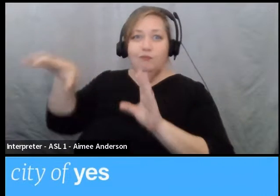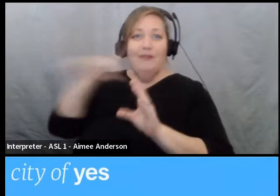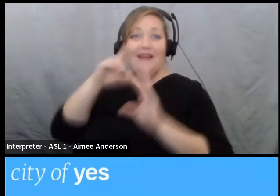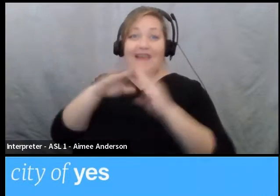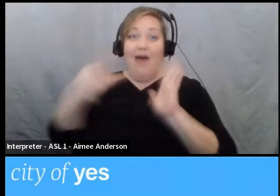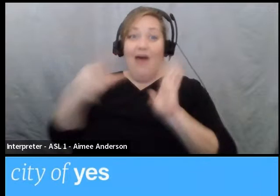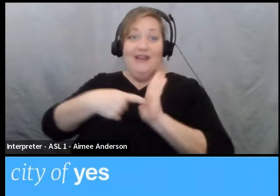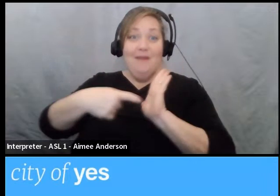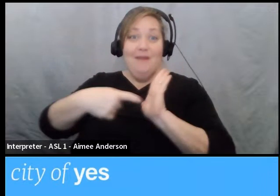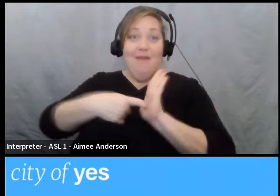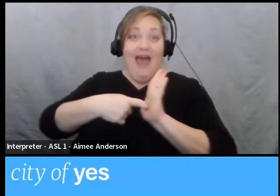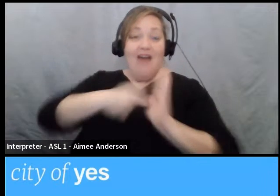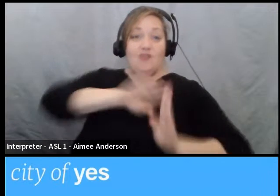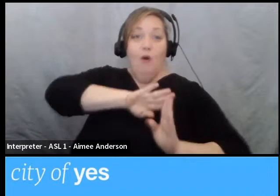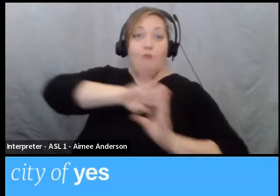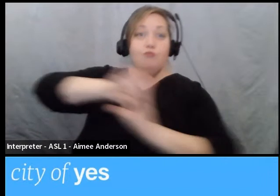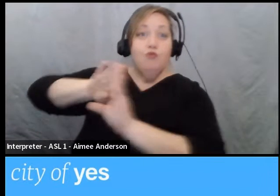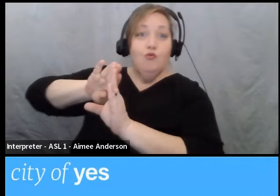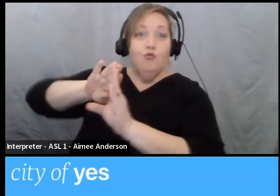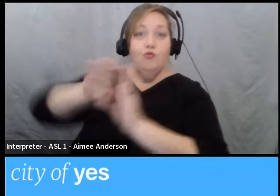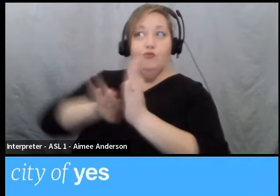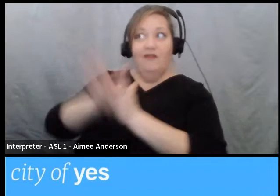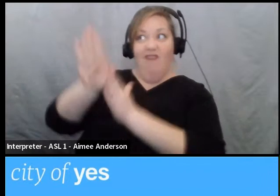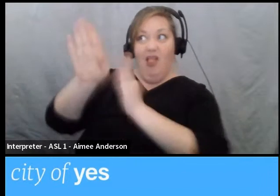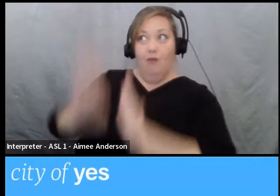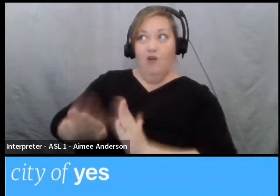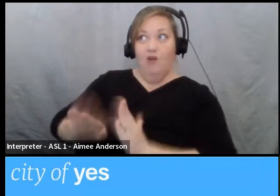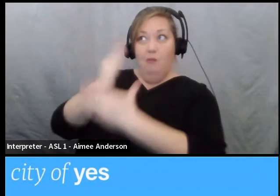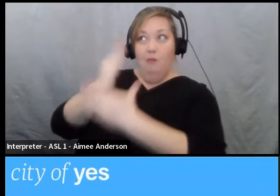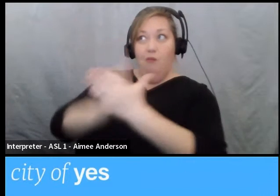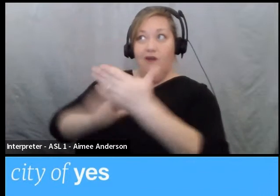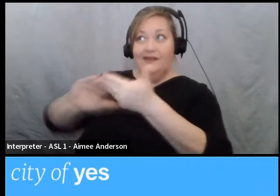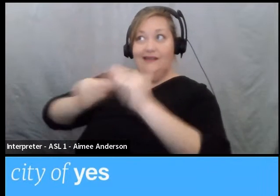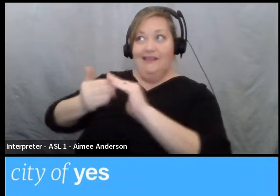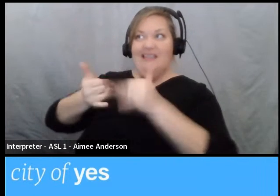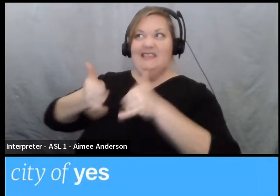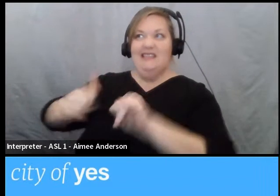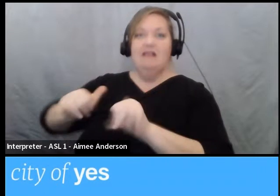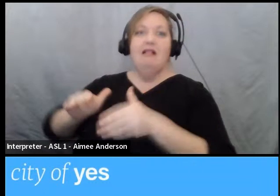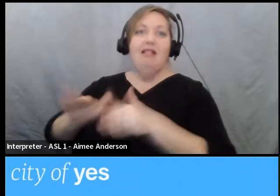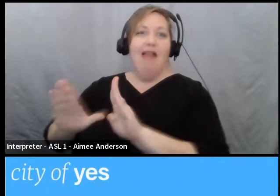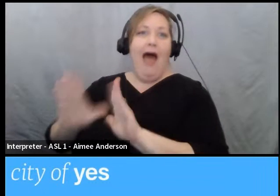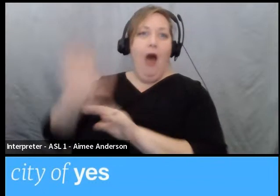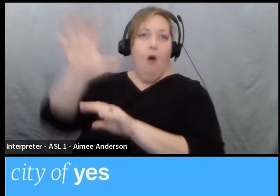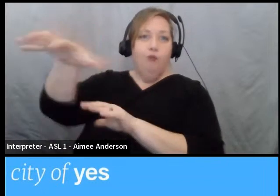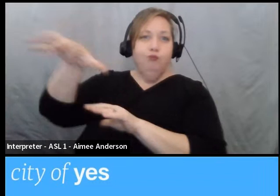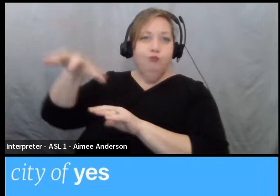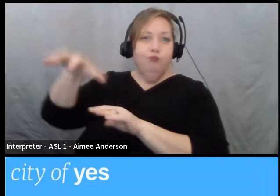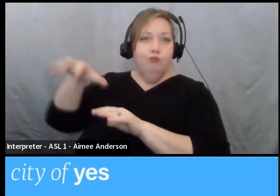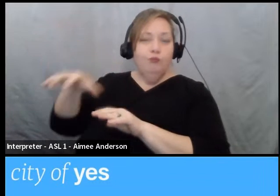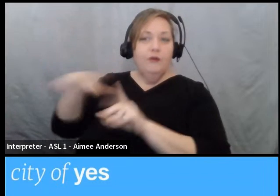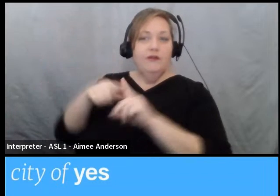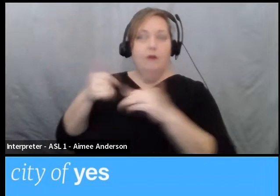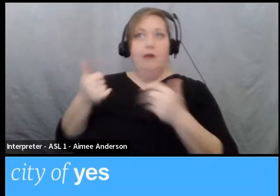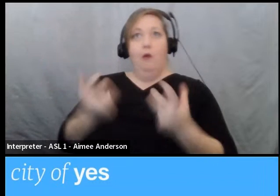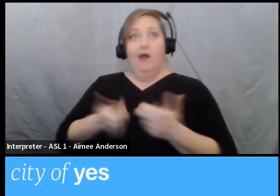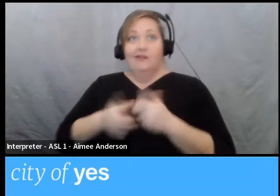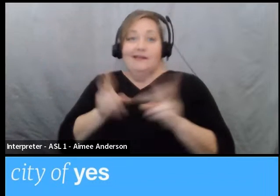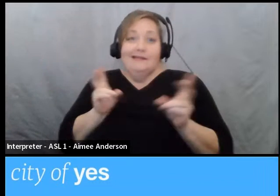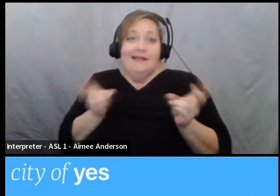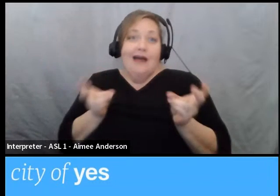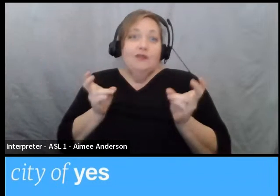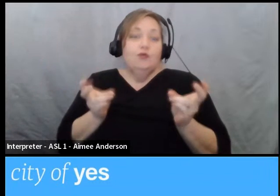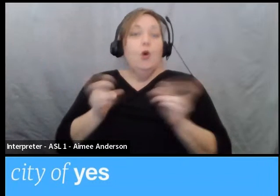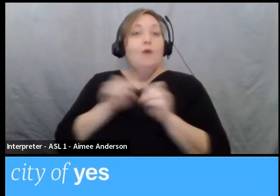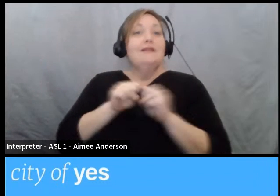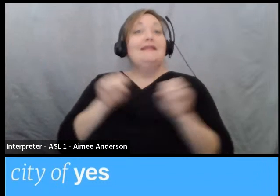pushes development to parts of the city where it's still allowed. And I would say that under the status quo, the